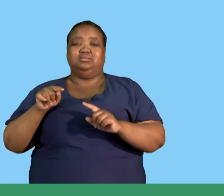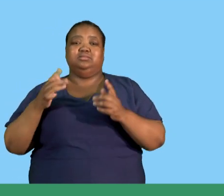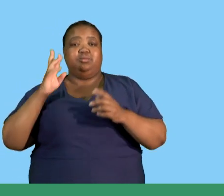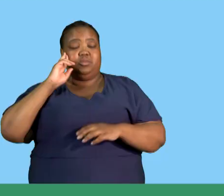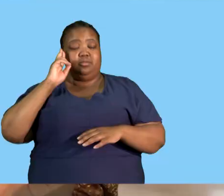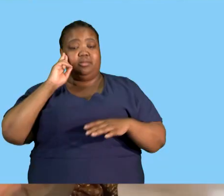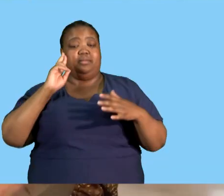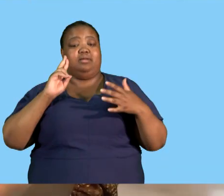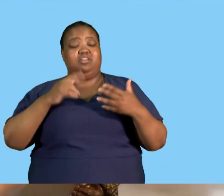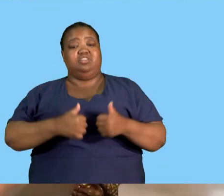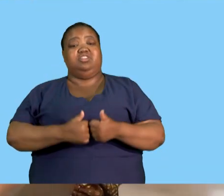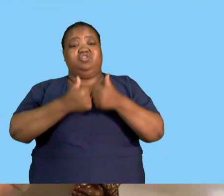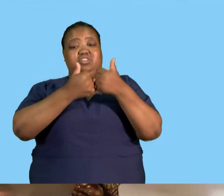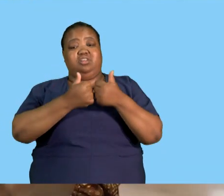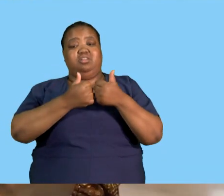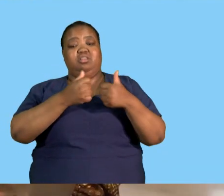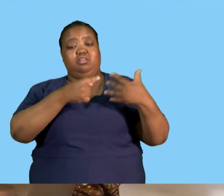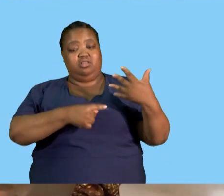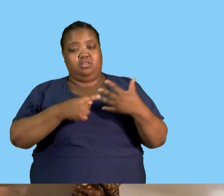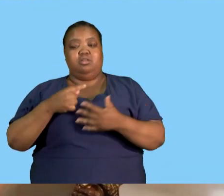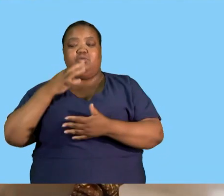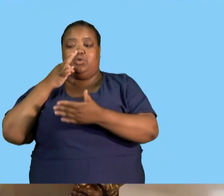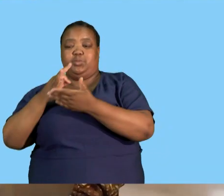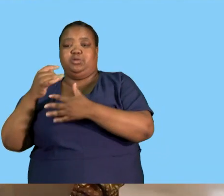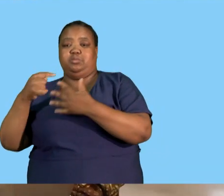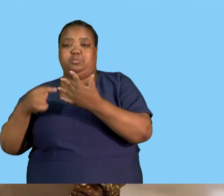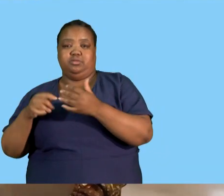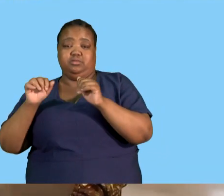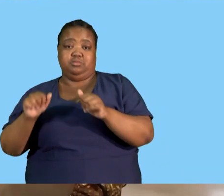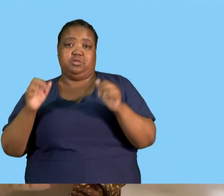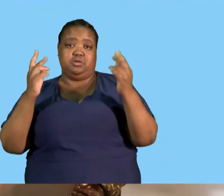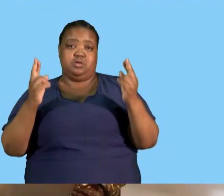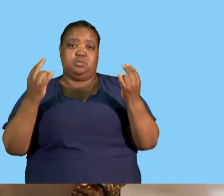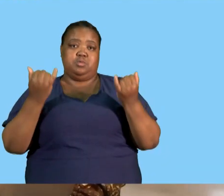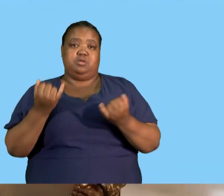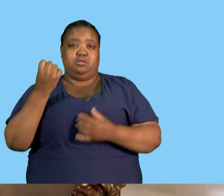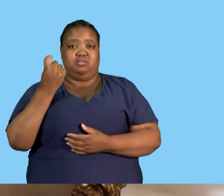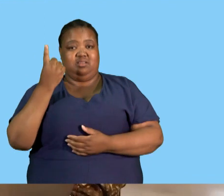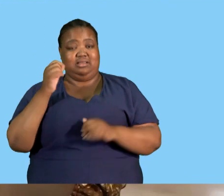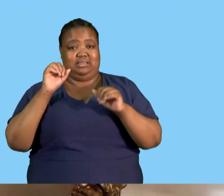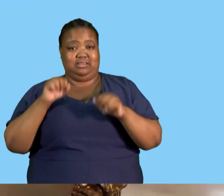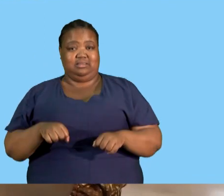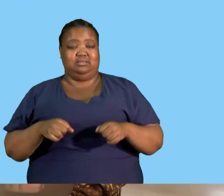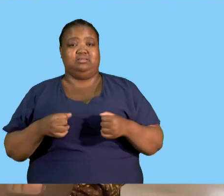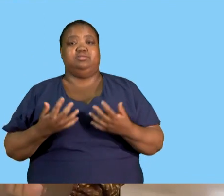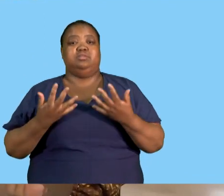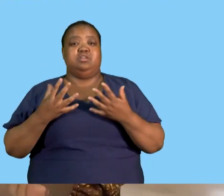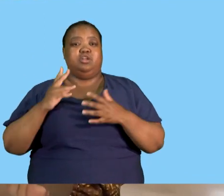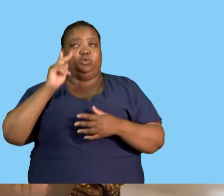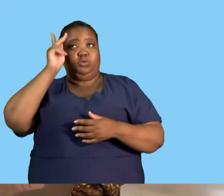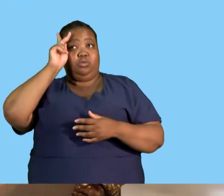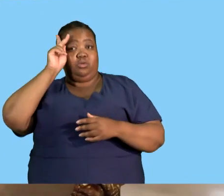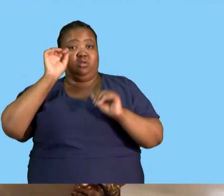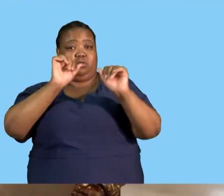every challenge, there should be a recommendation. I hope you now understand, you are able to apply your